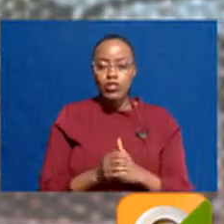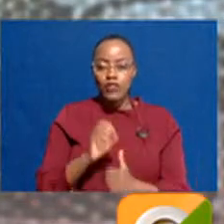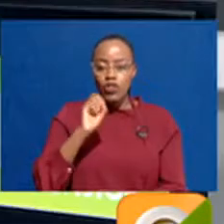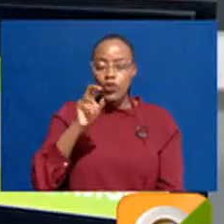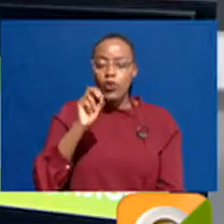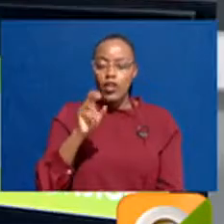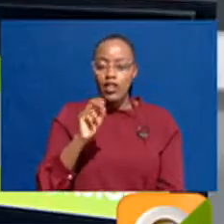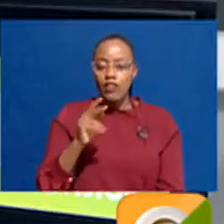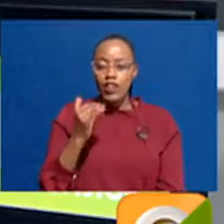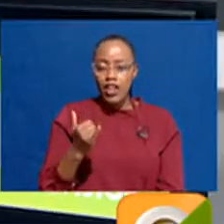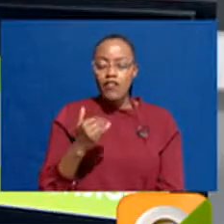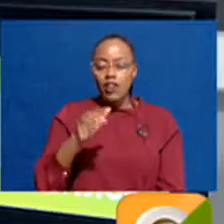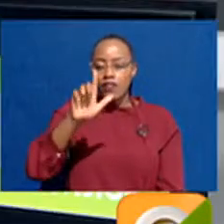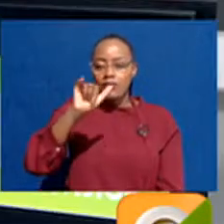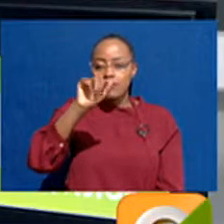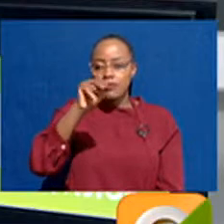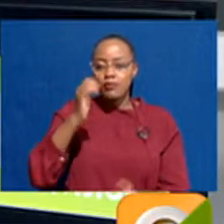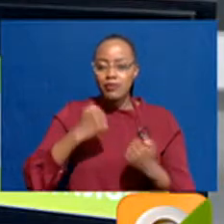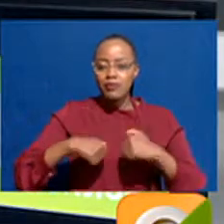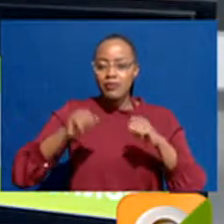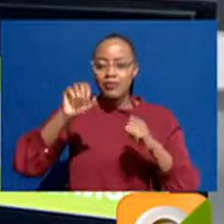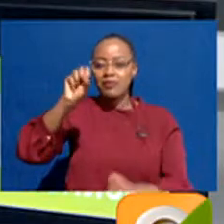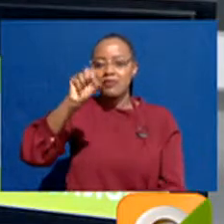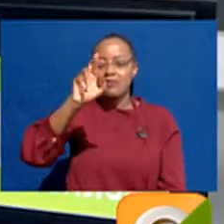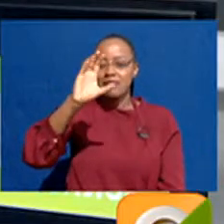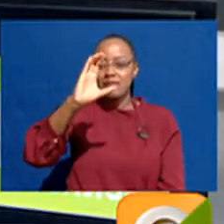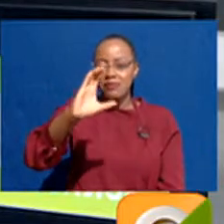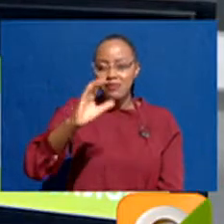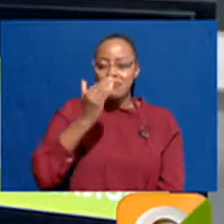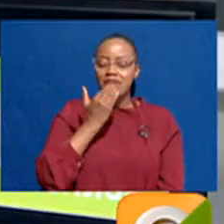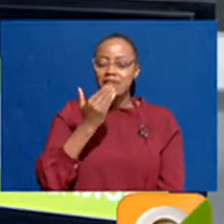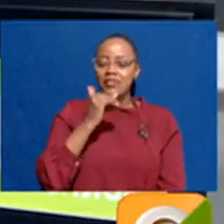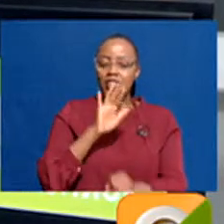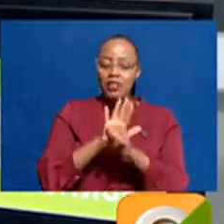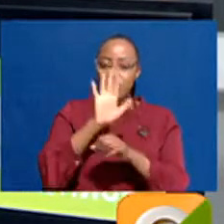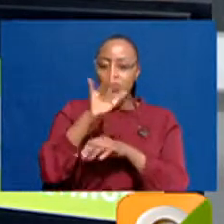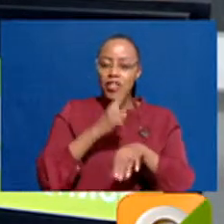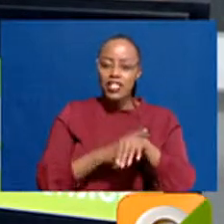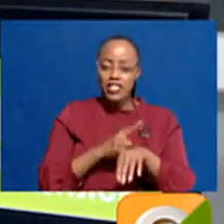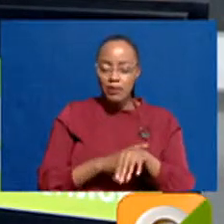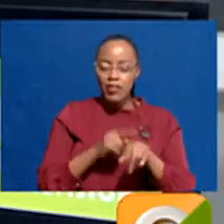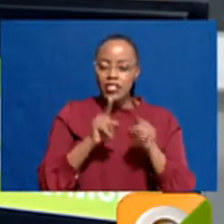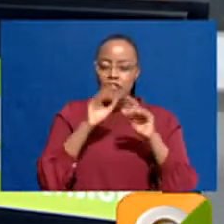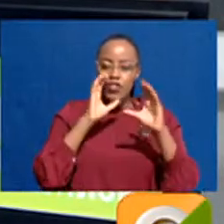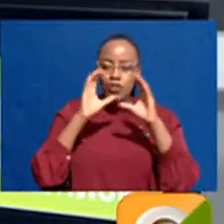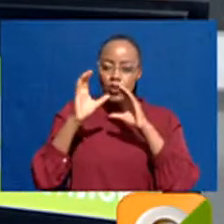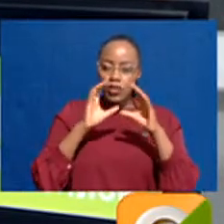All right. Lyn Mengich, the chairperson of the Salaries and Remuneration Commission. Thank you so much for your time to have this conversation and also to respond to